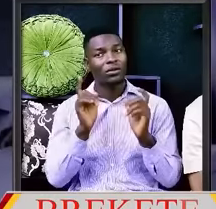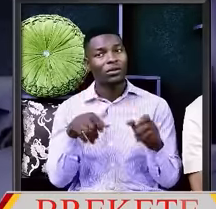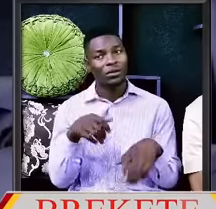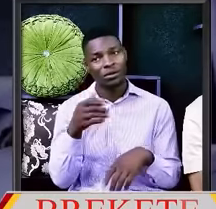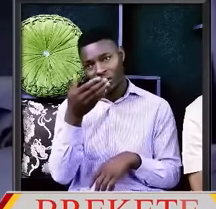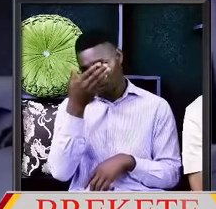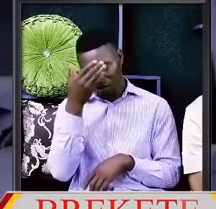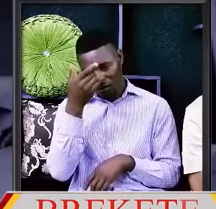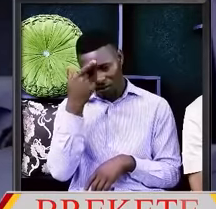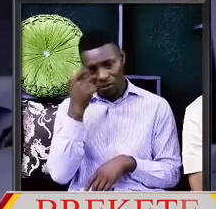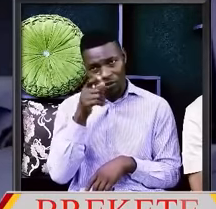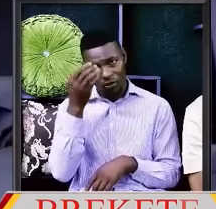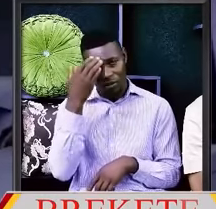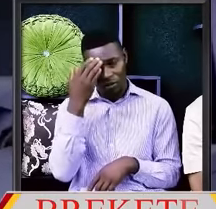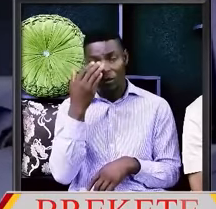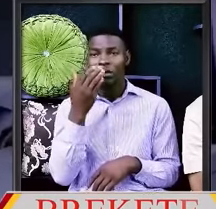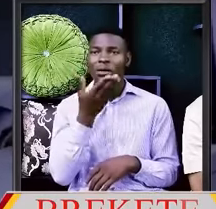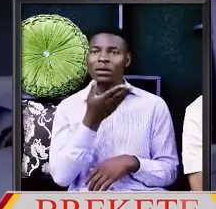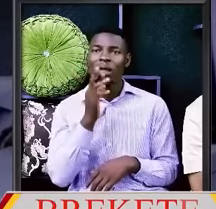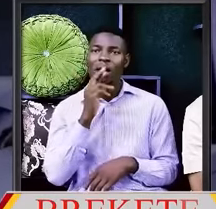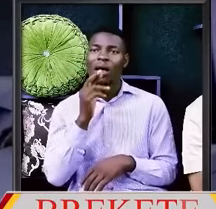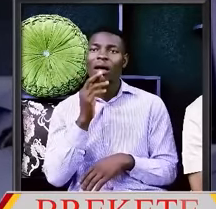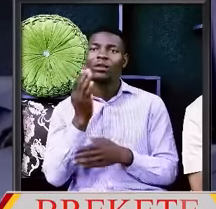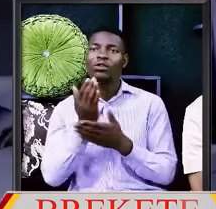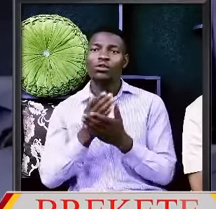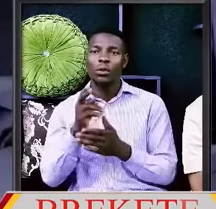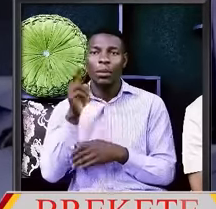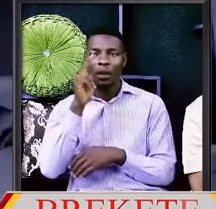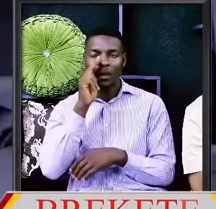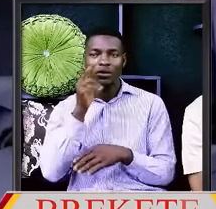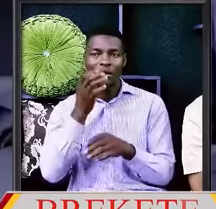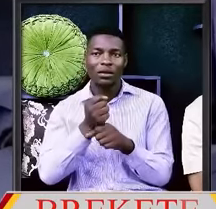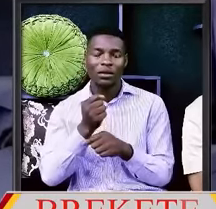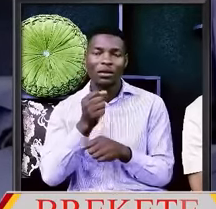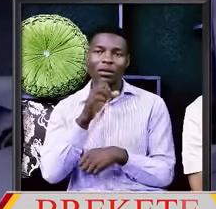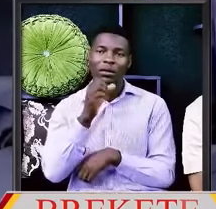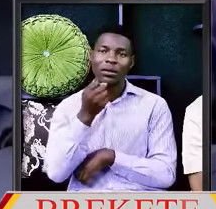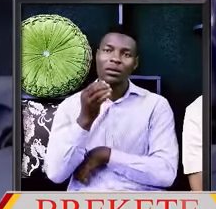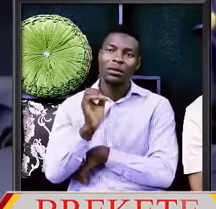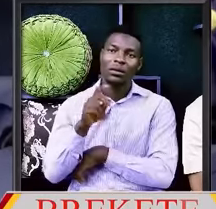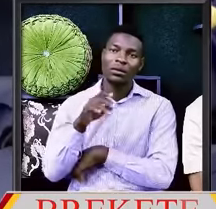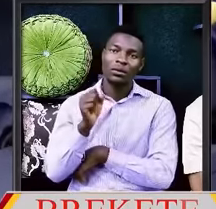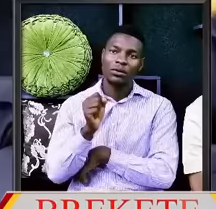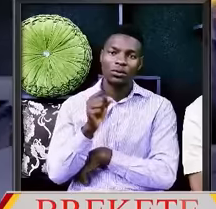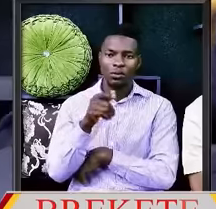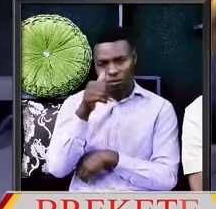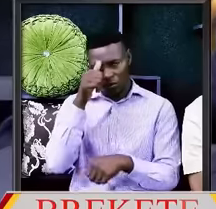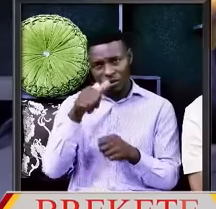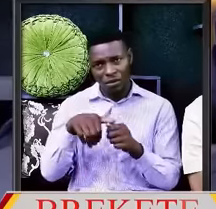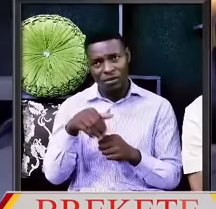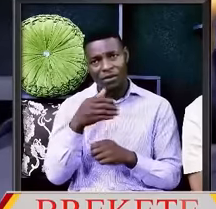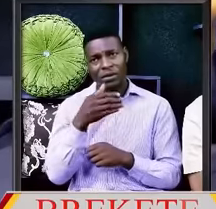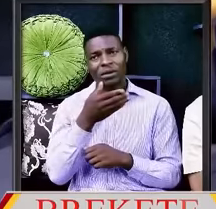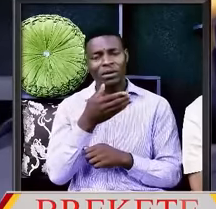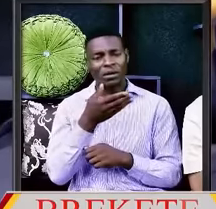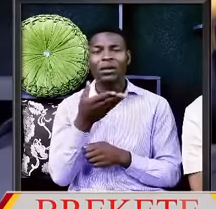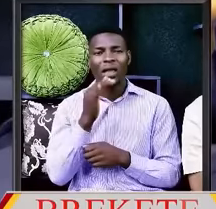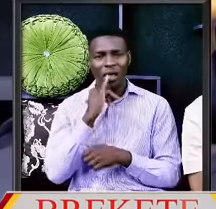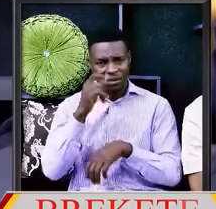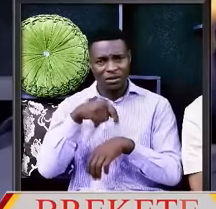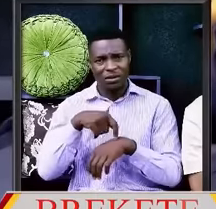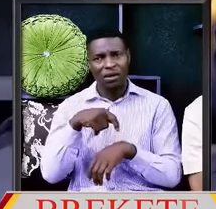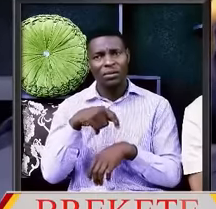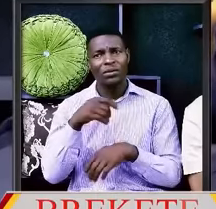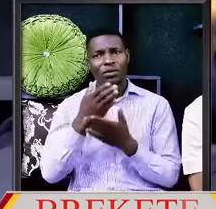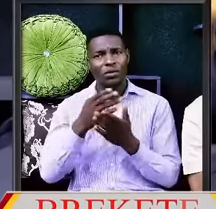say it gets when. Yeah, good morning, Nigerians. My ordinary president. Hold the line, sir. Hold the line, sir. You yes. remember, say it gets when some